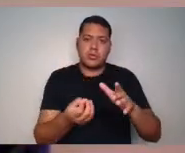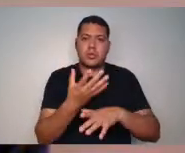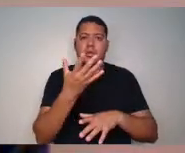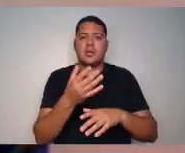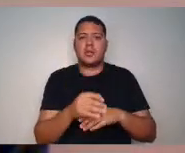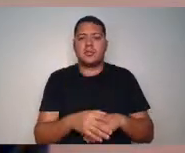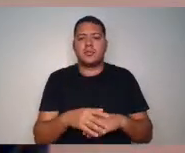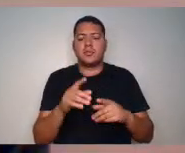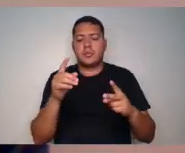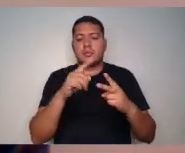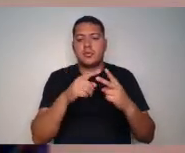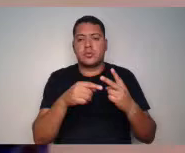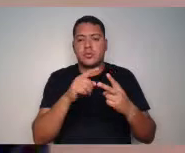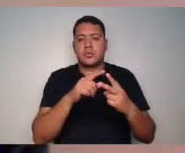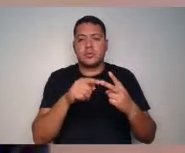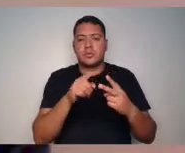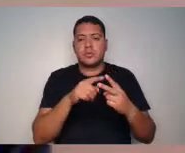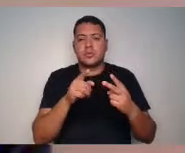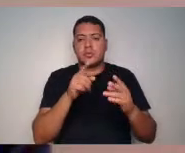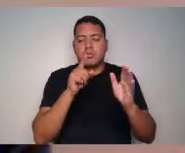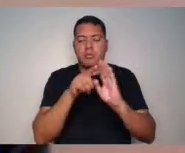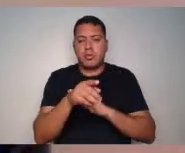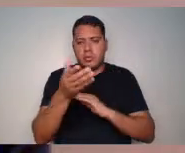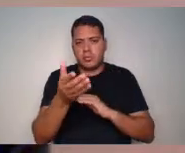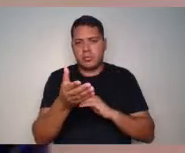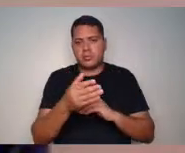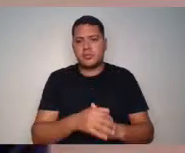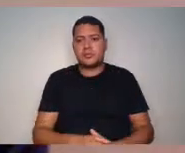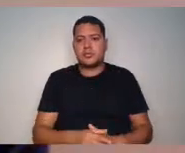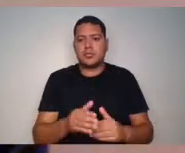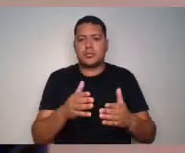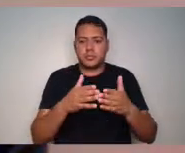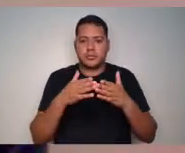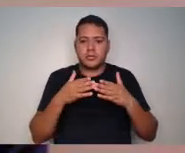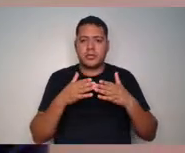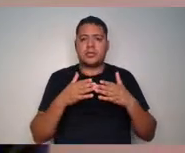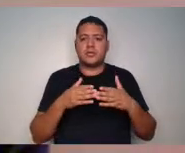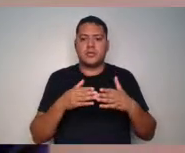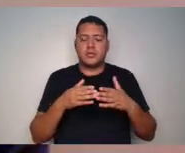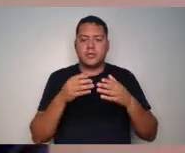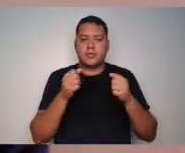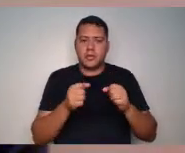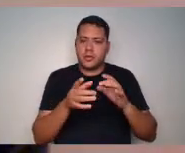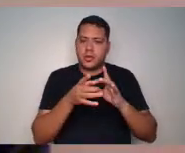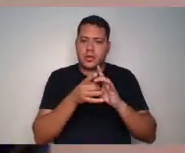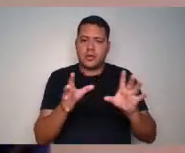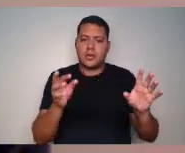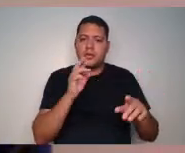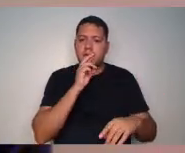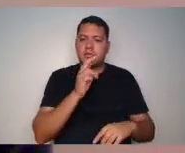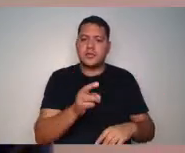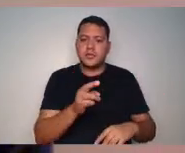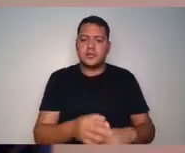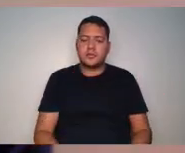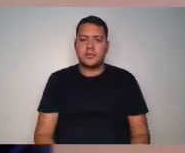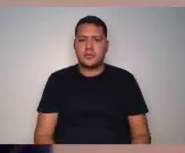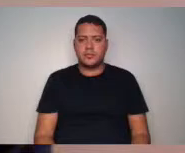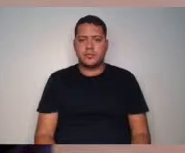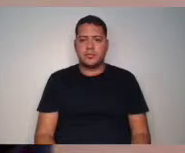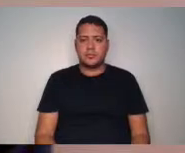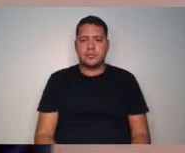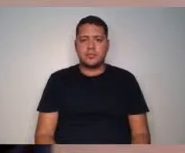that are being created by the situation? These are the two questions that were addressed to you, Ms.